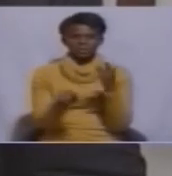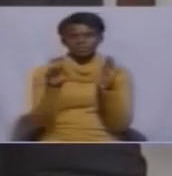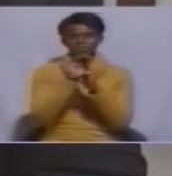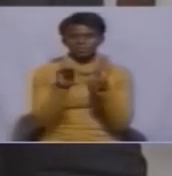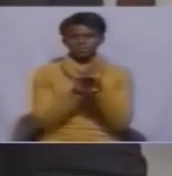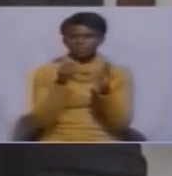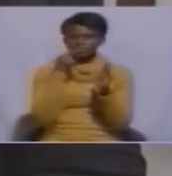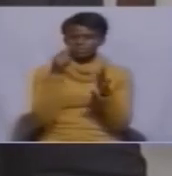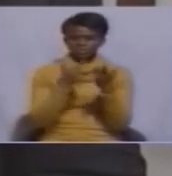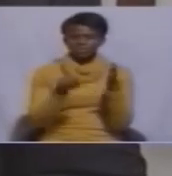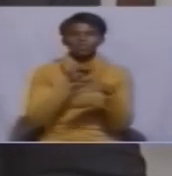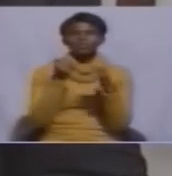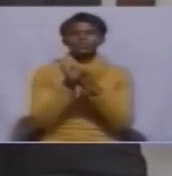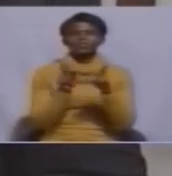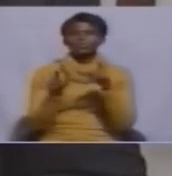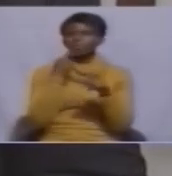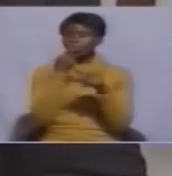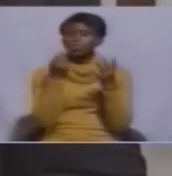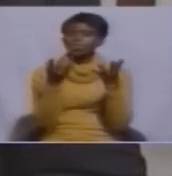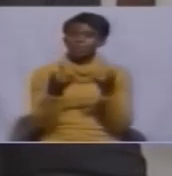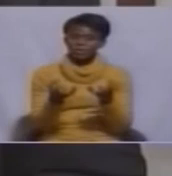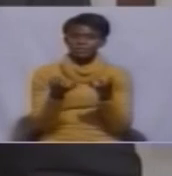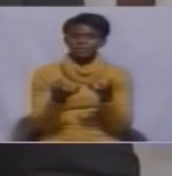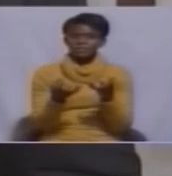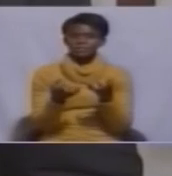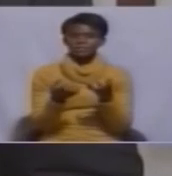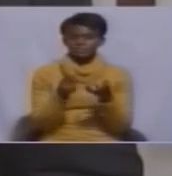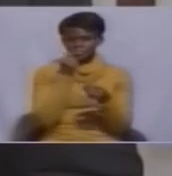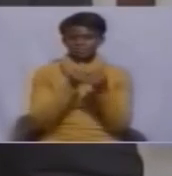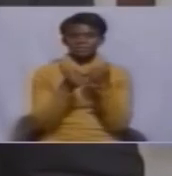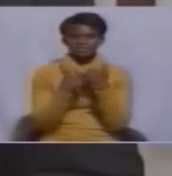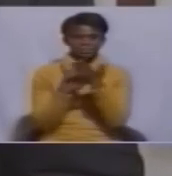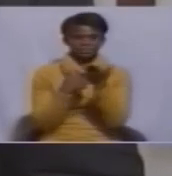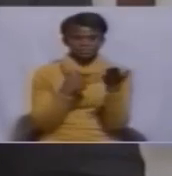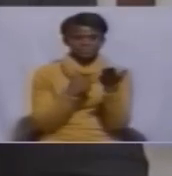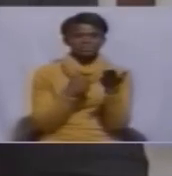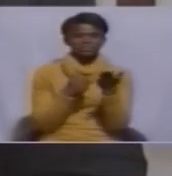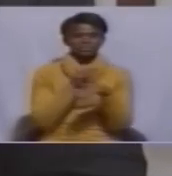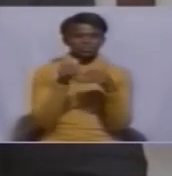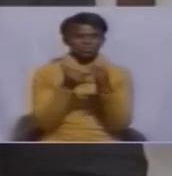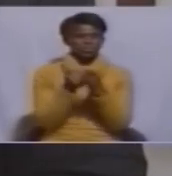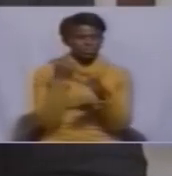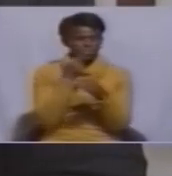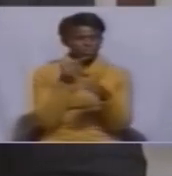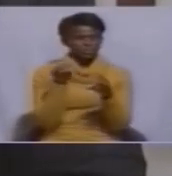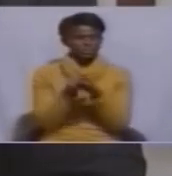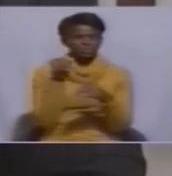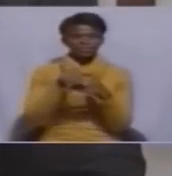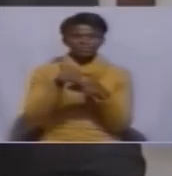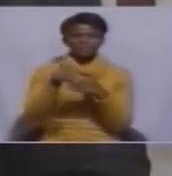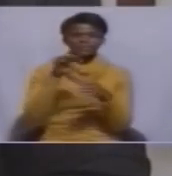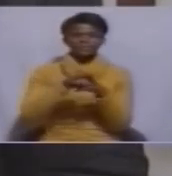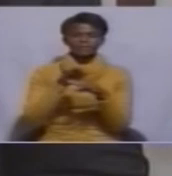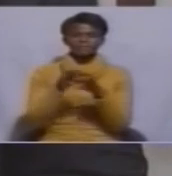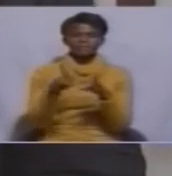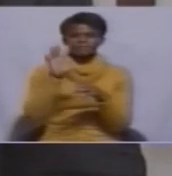says that all those who are entitled, because there are projections which are done, all those who are entitled to registered voters, at least we